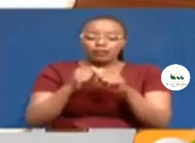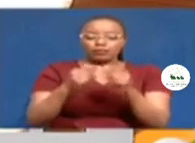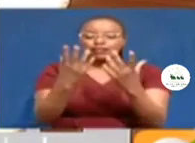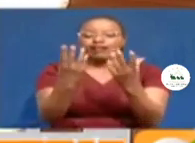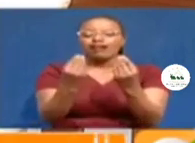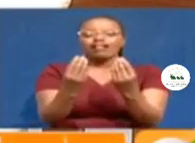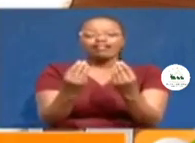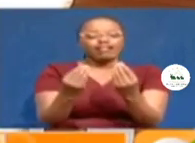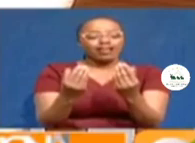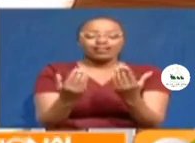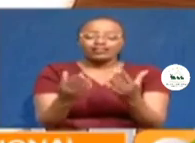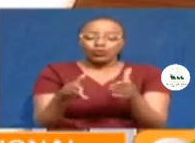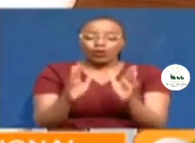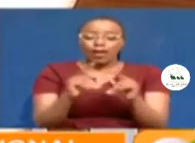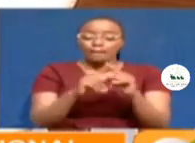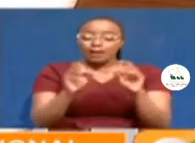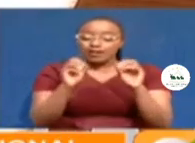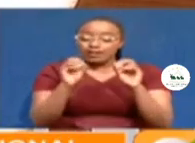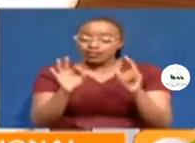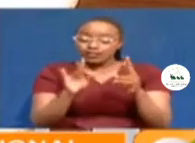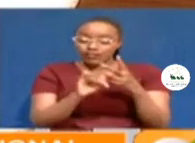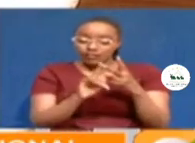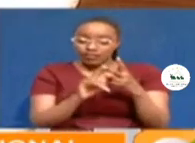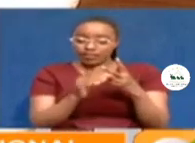lightly. If it was